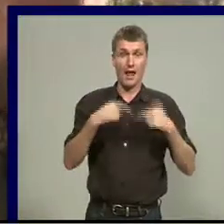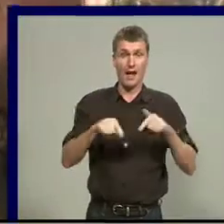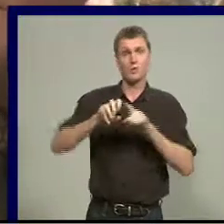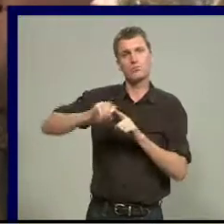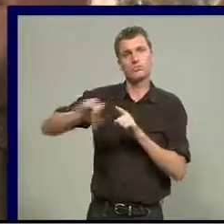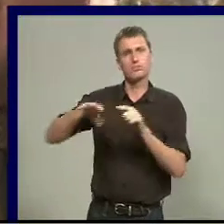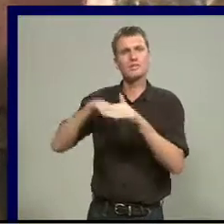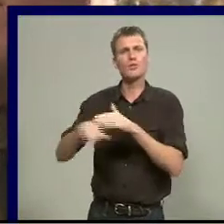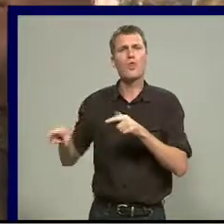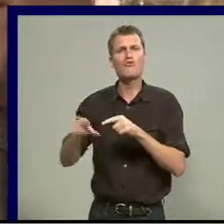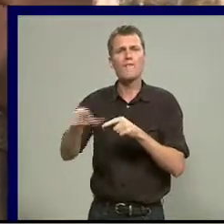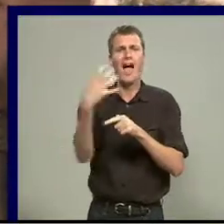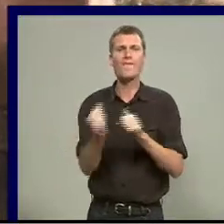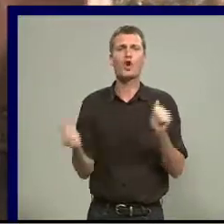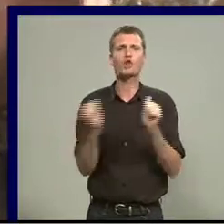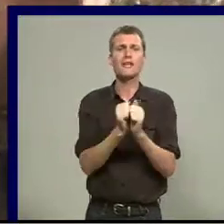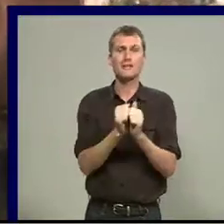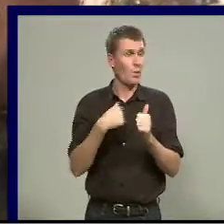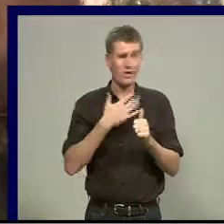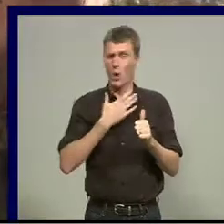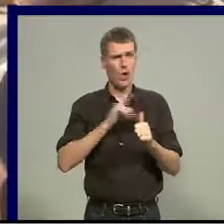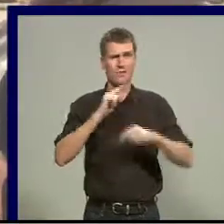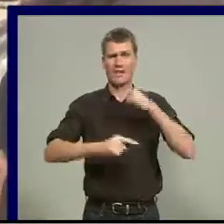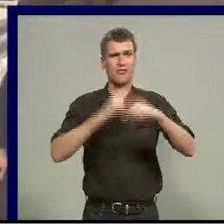happen. It's now a matter of working through how quickly can we